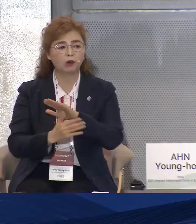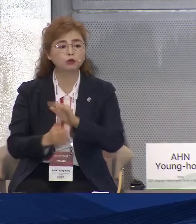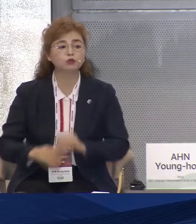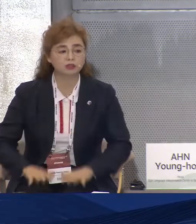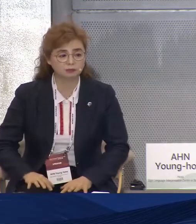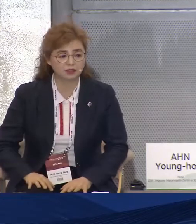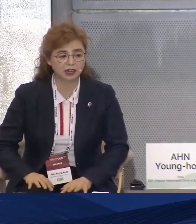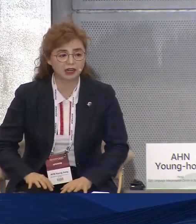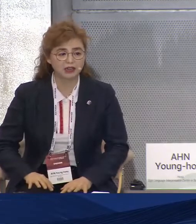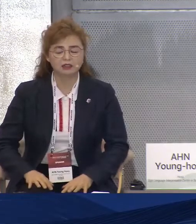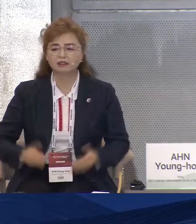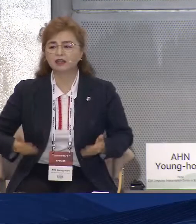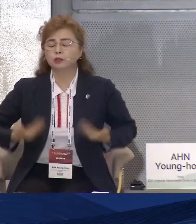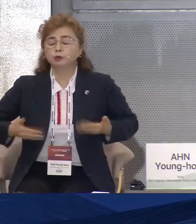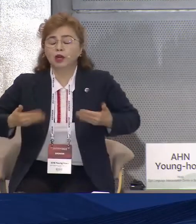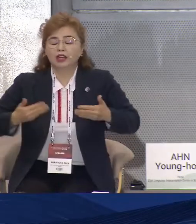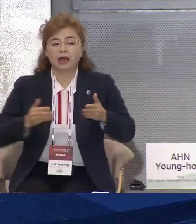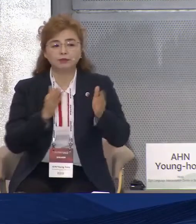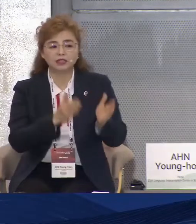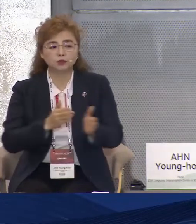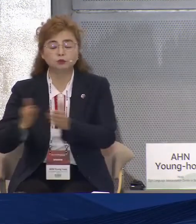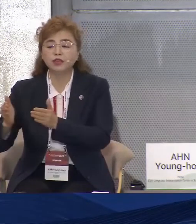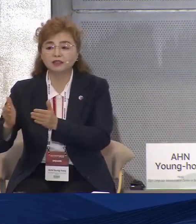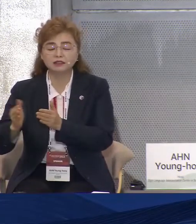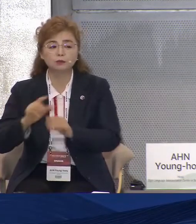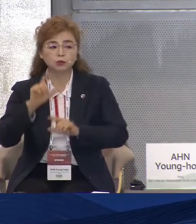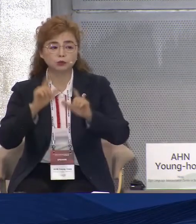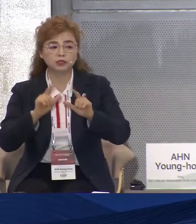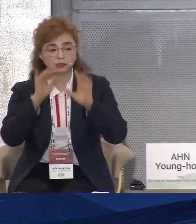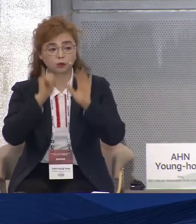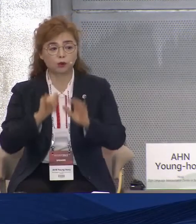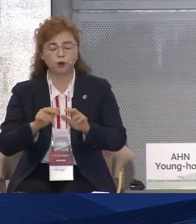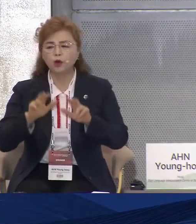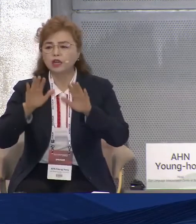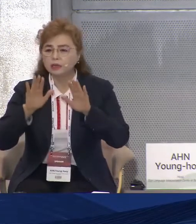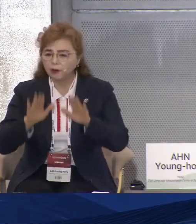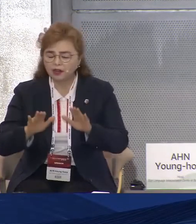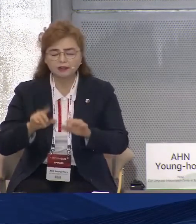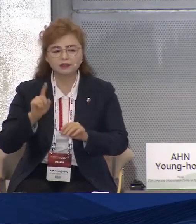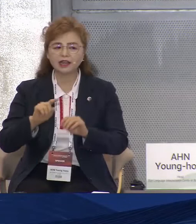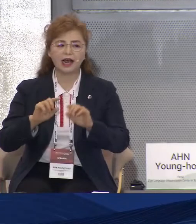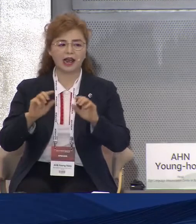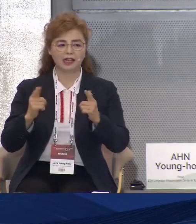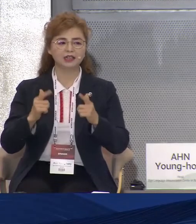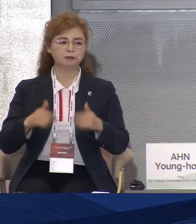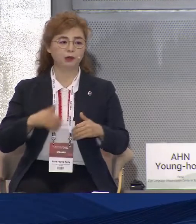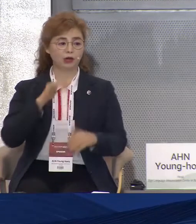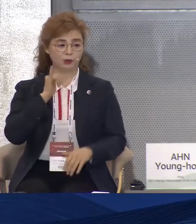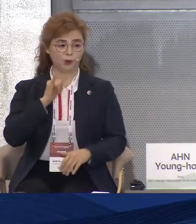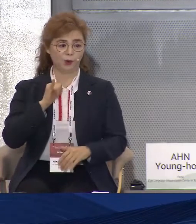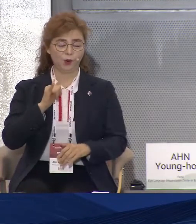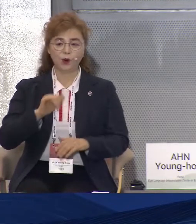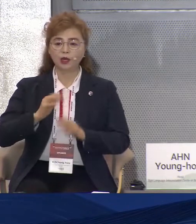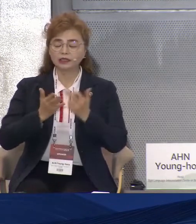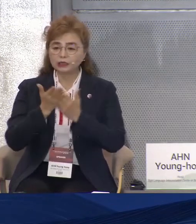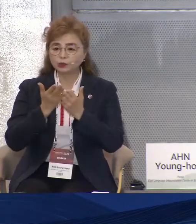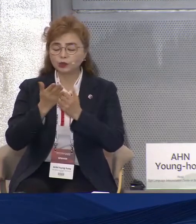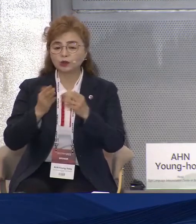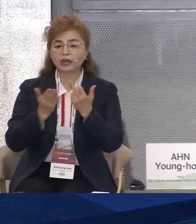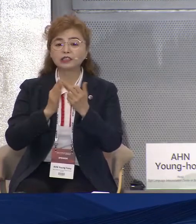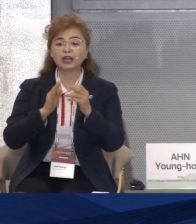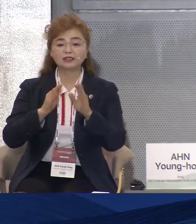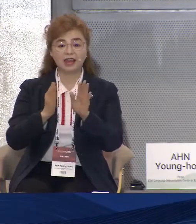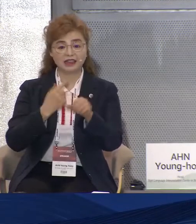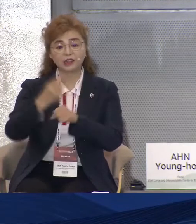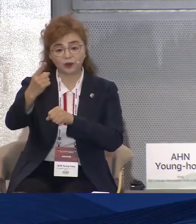1988 Olympics, we didn't have any system for people with disabilities, but this time we